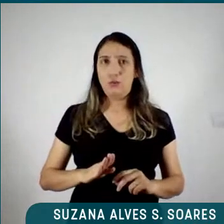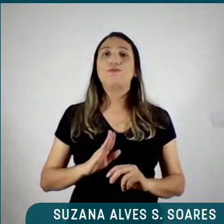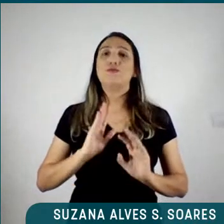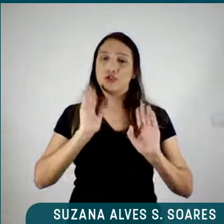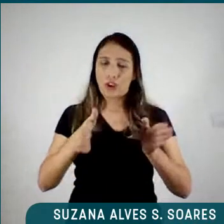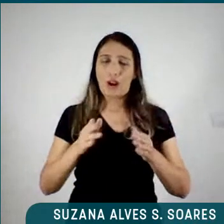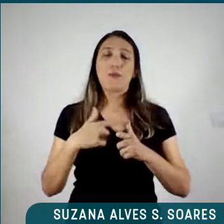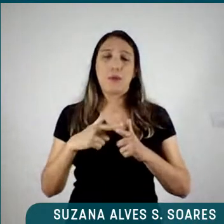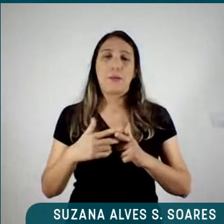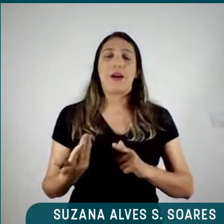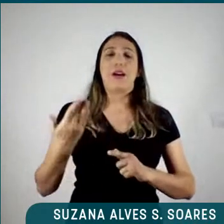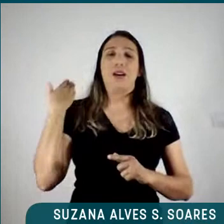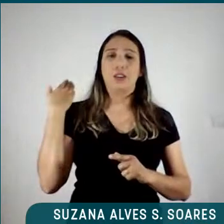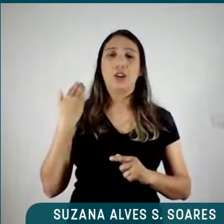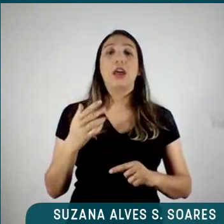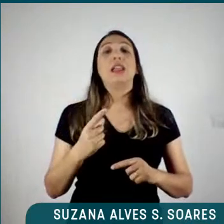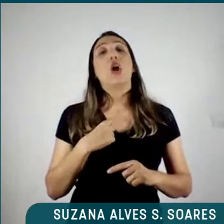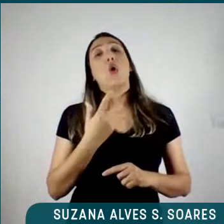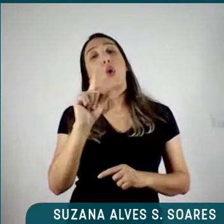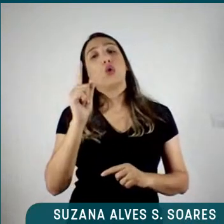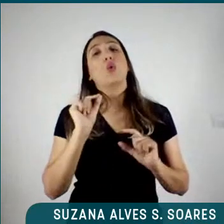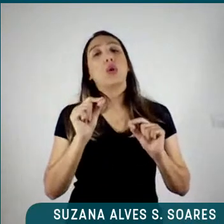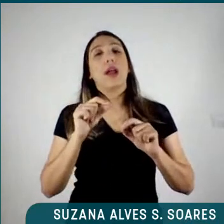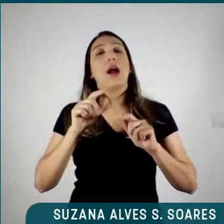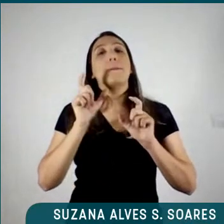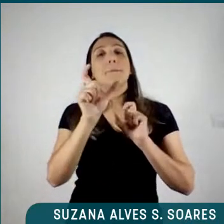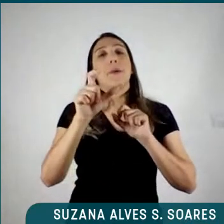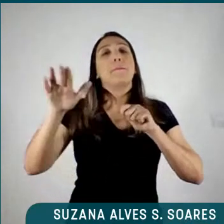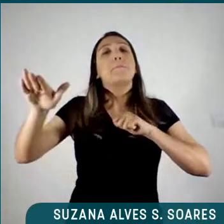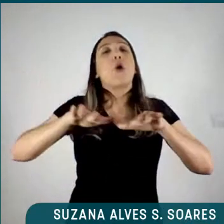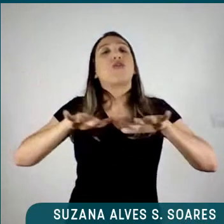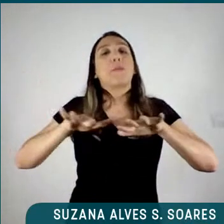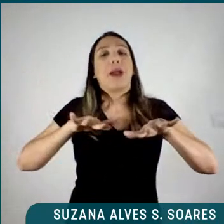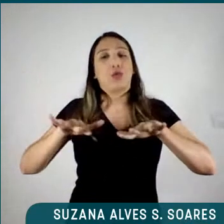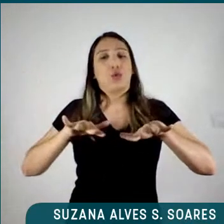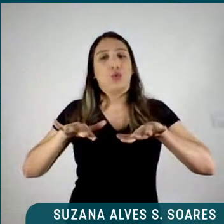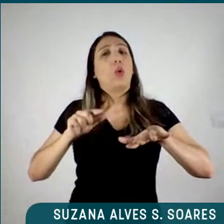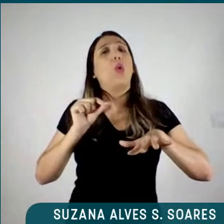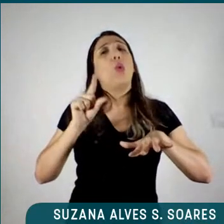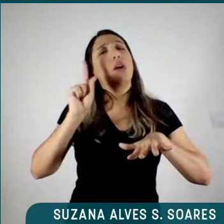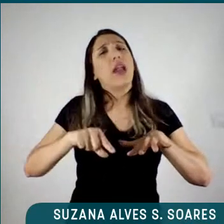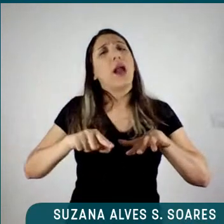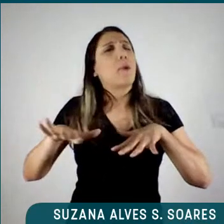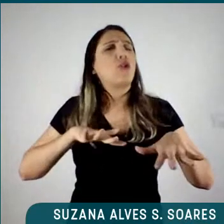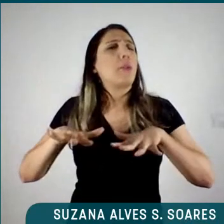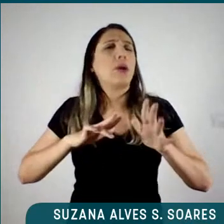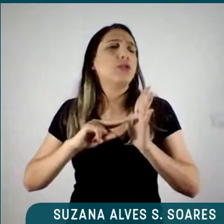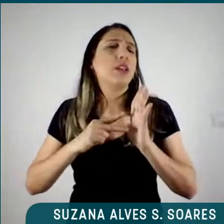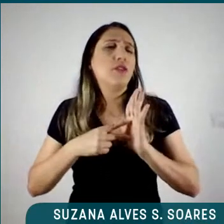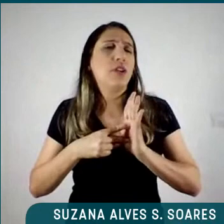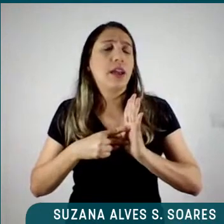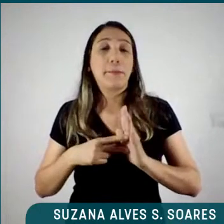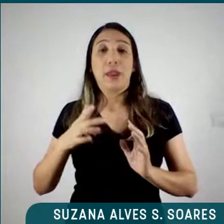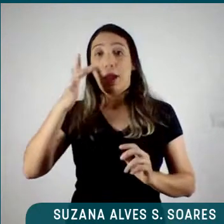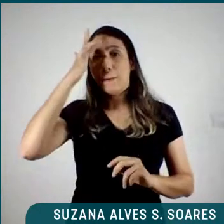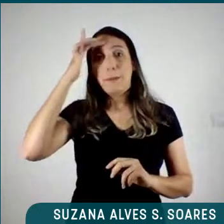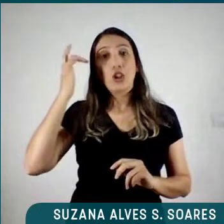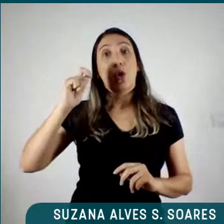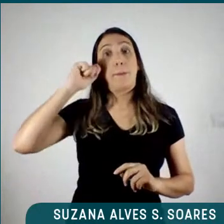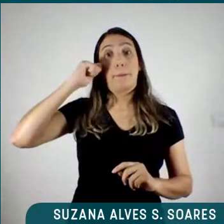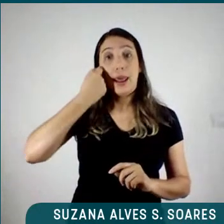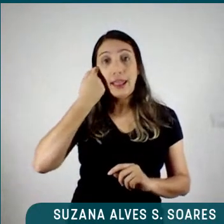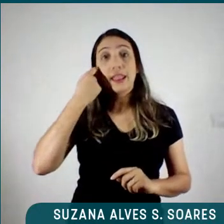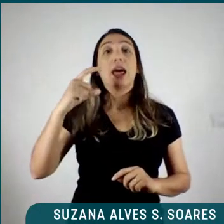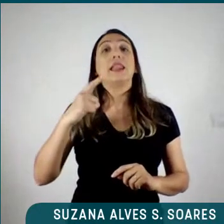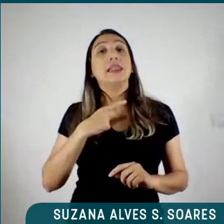in Brazil, this is extremely serious. And there is another point that I would like to add to that is movement.